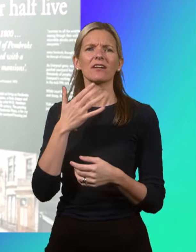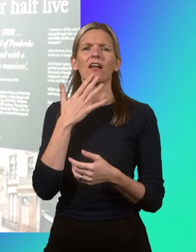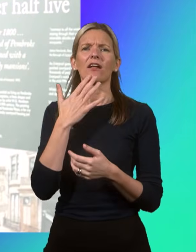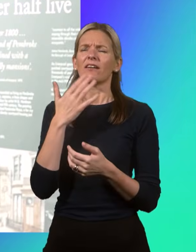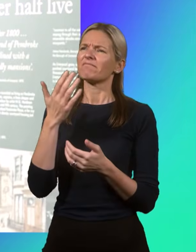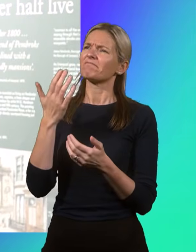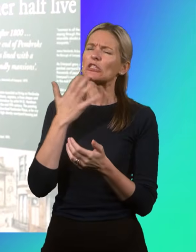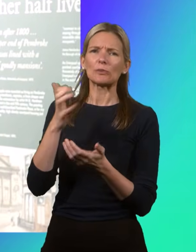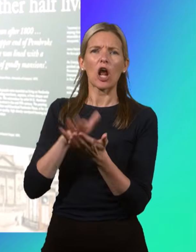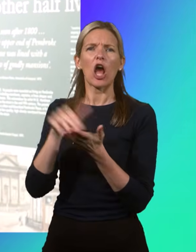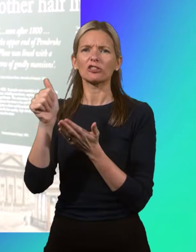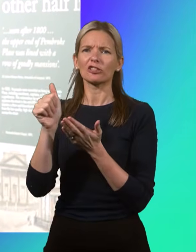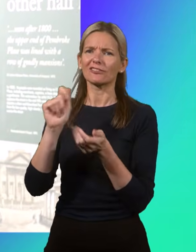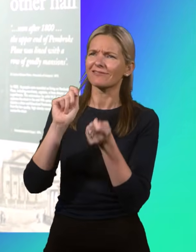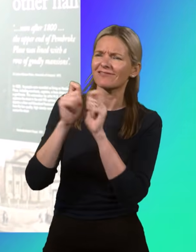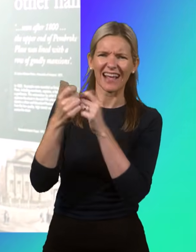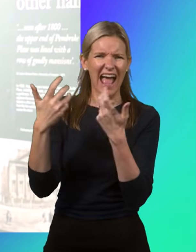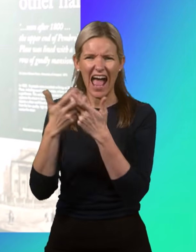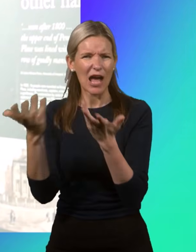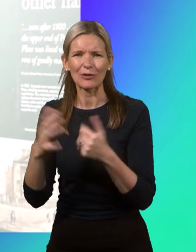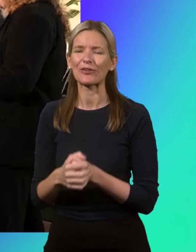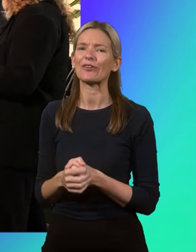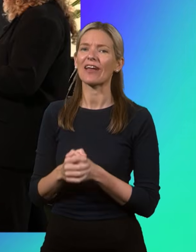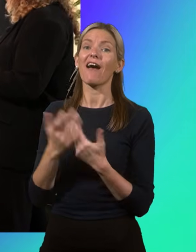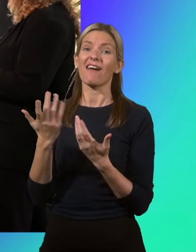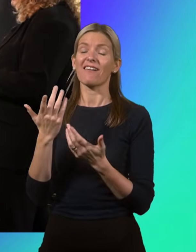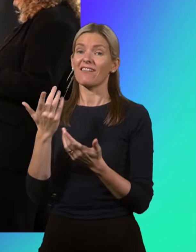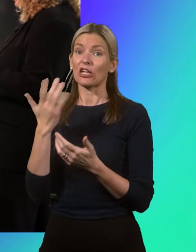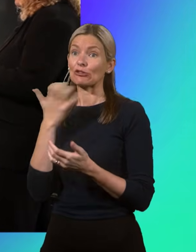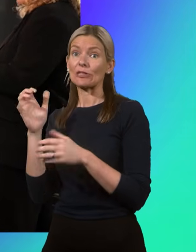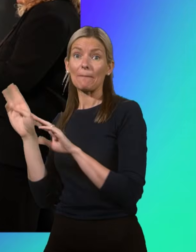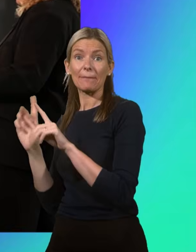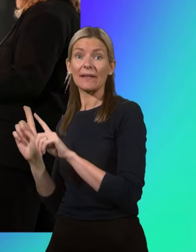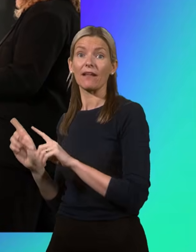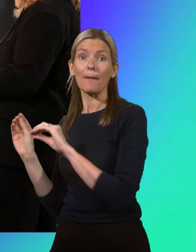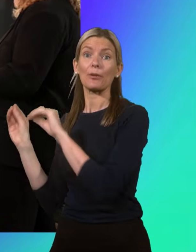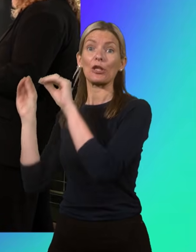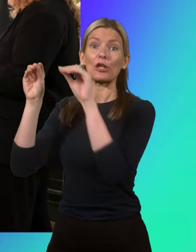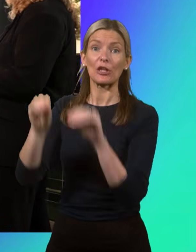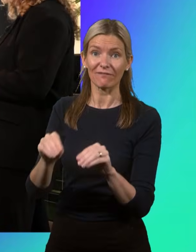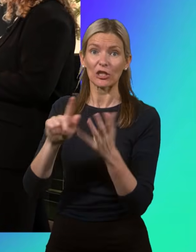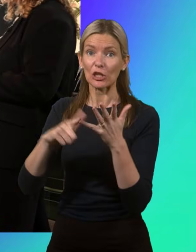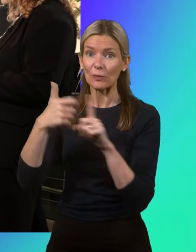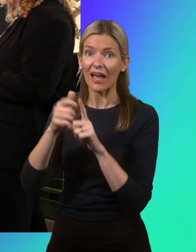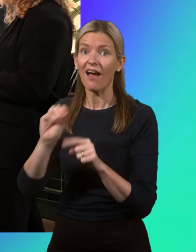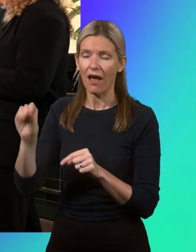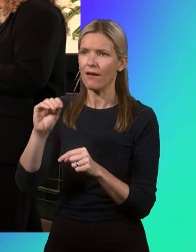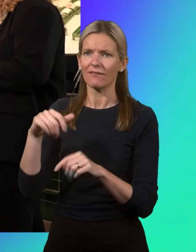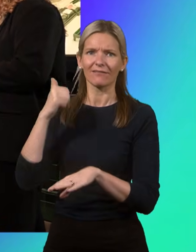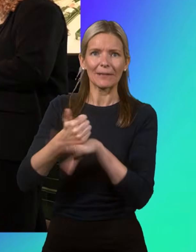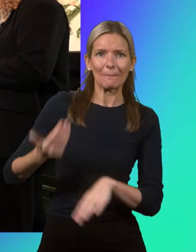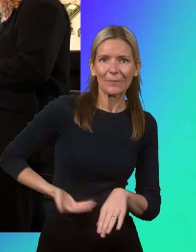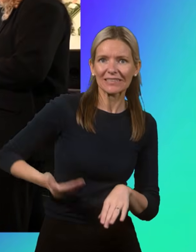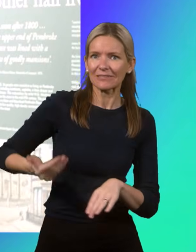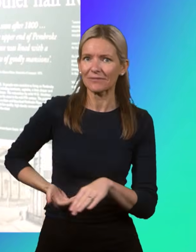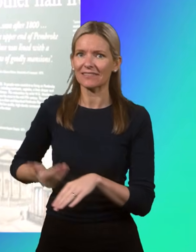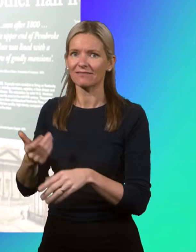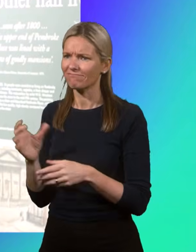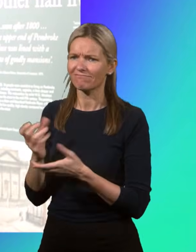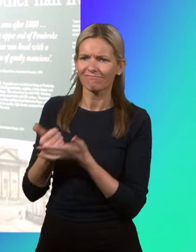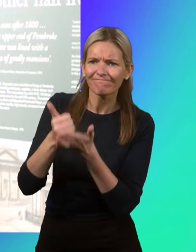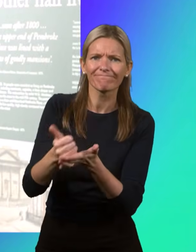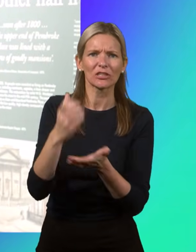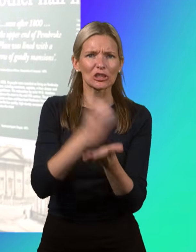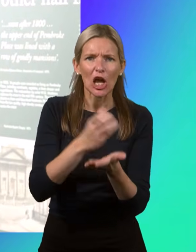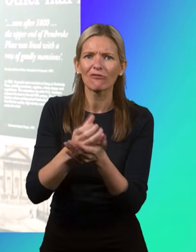Like Liverpool, Jewish people moved to places right across the UK. And there they set up a lot of businesses, they contributed to charities, and they